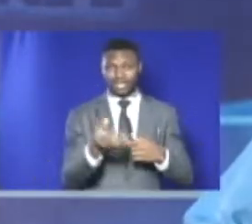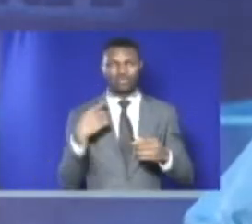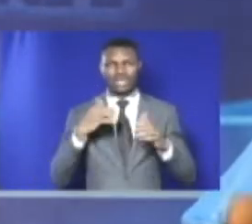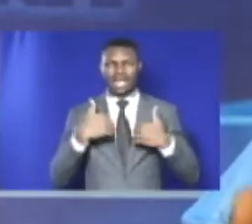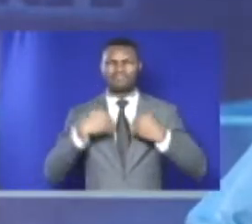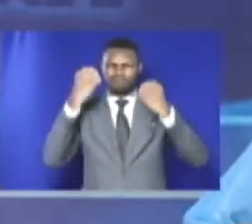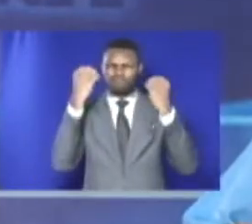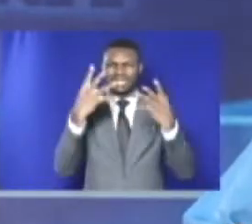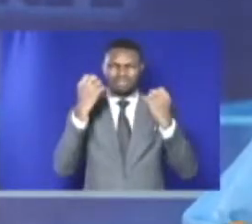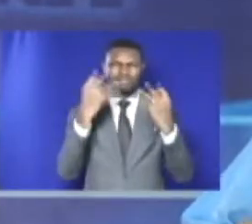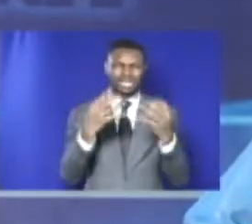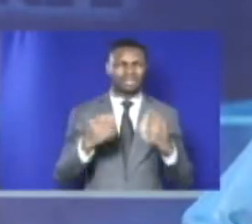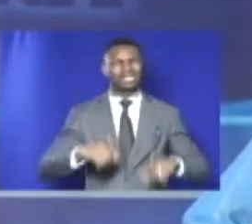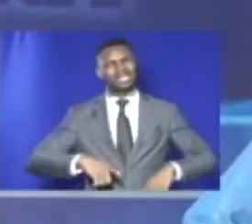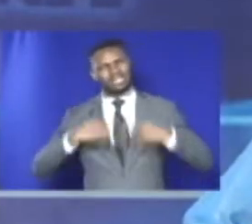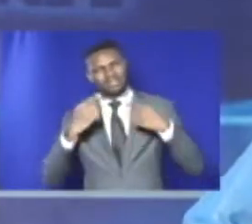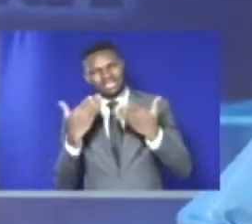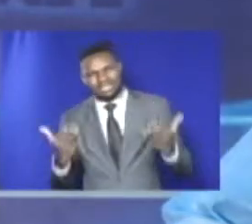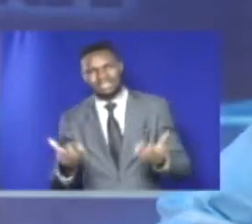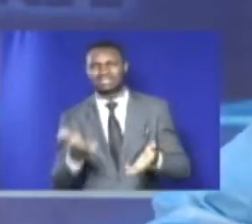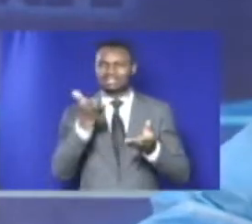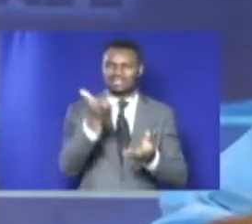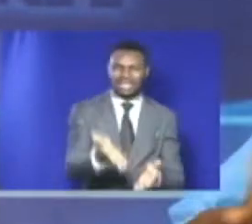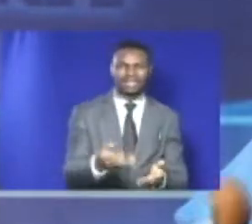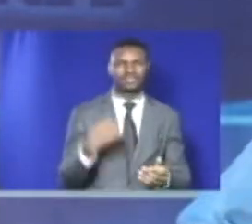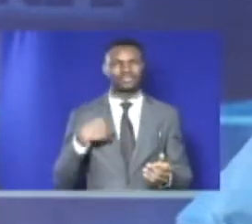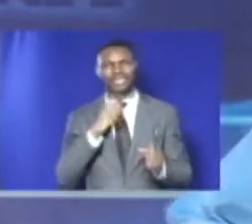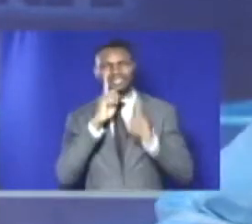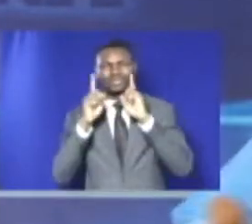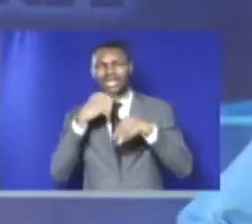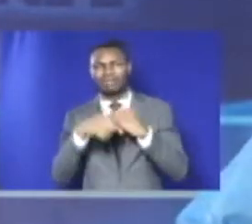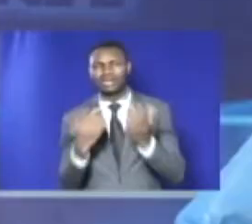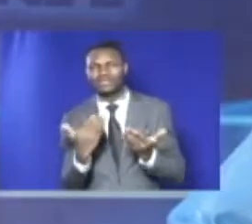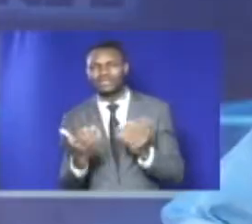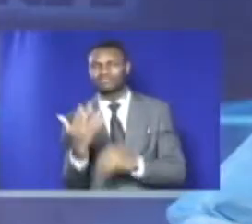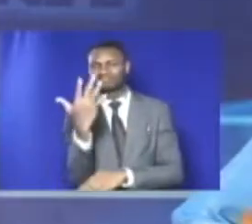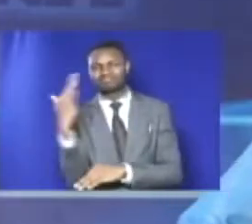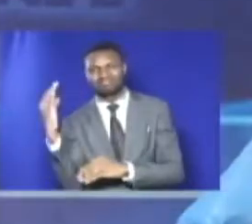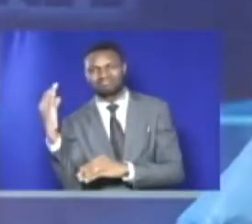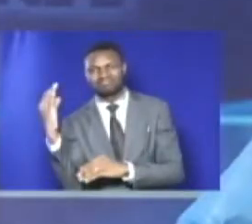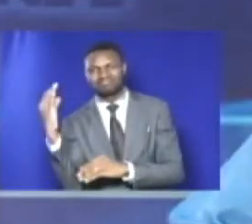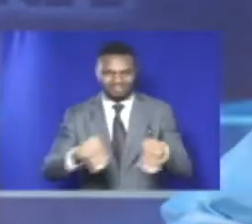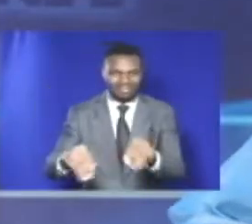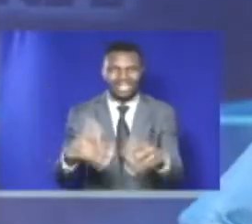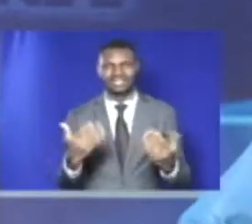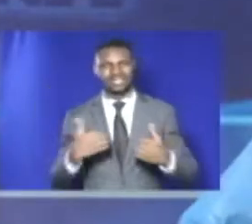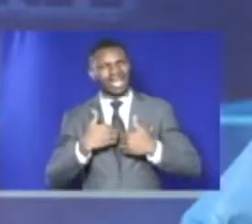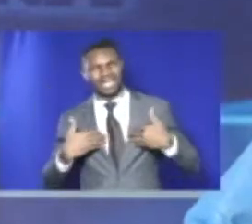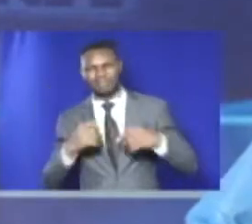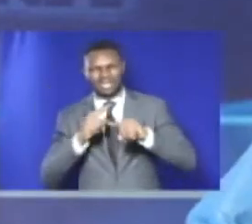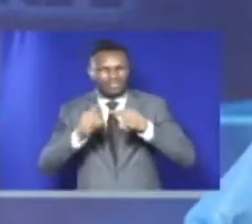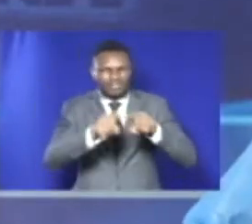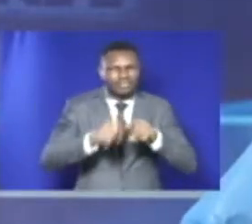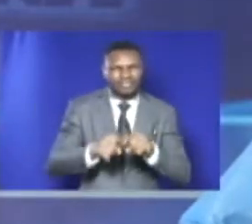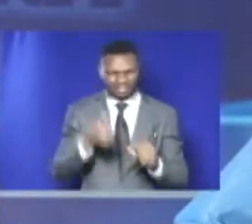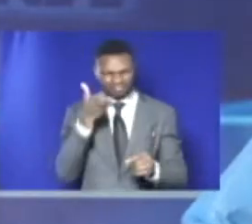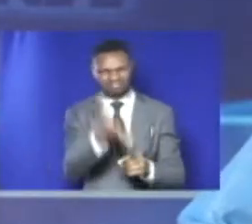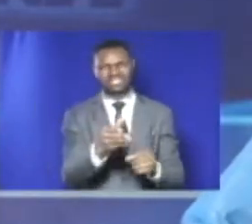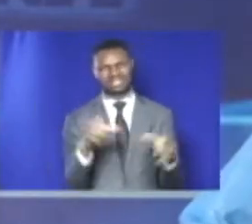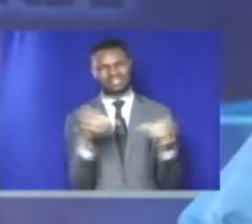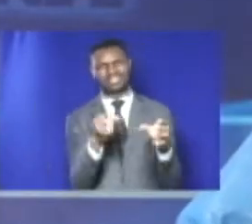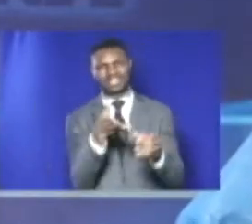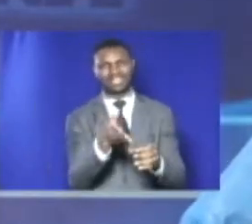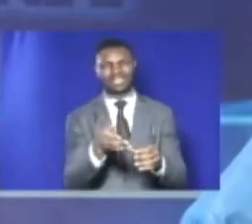biodiversity. When we talk about biodiversity, we're talking about plant species, animal species of different kinds. They